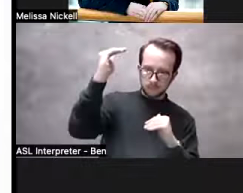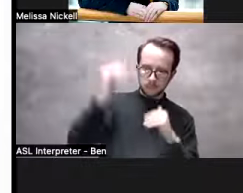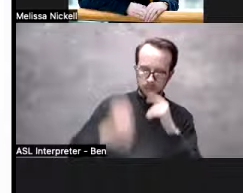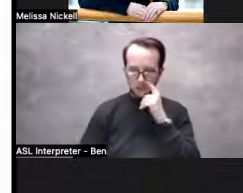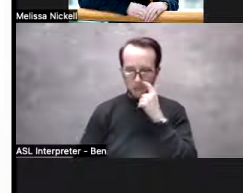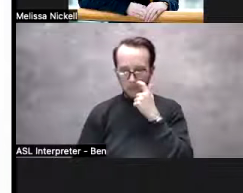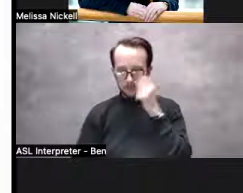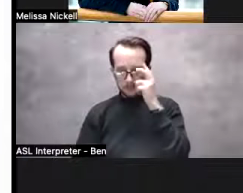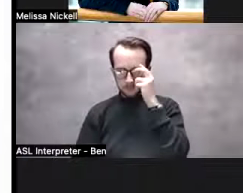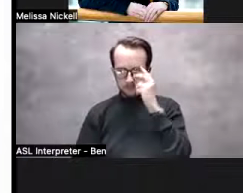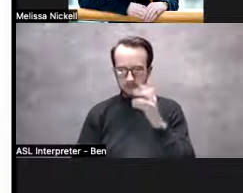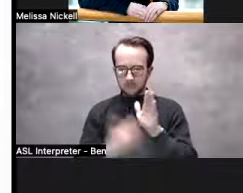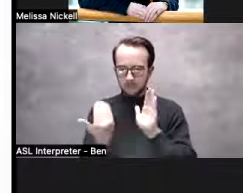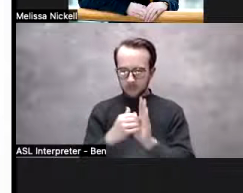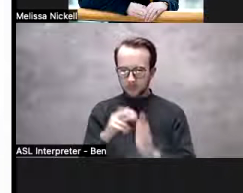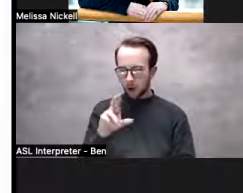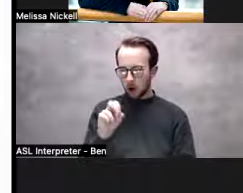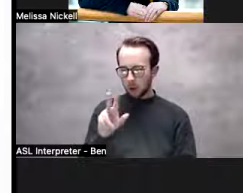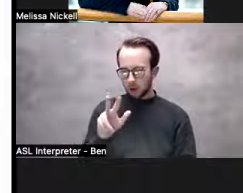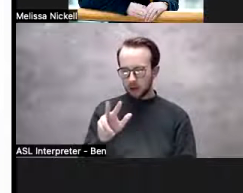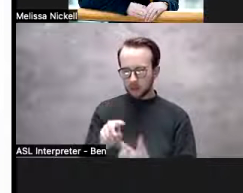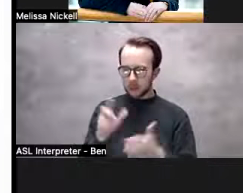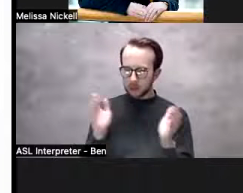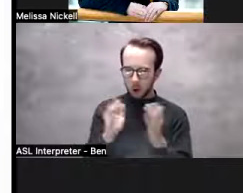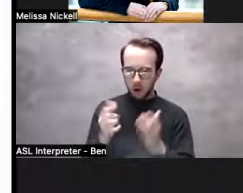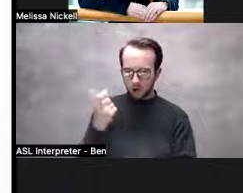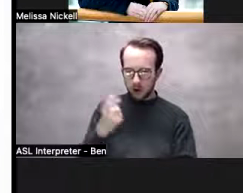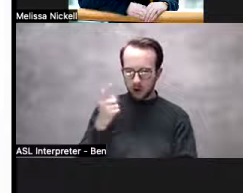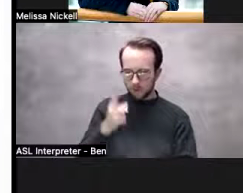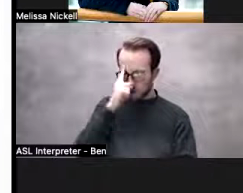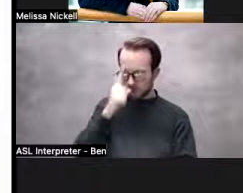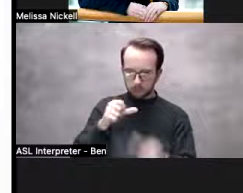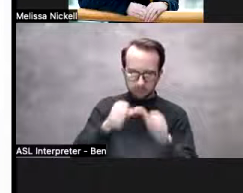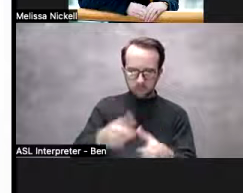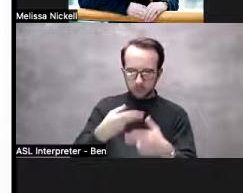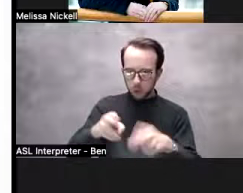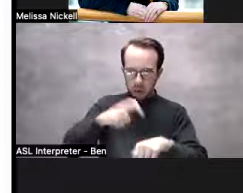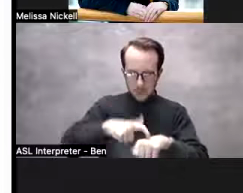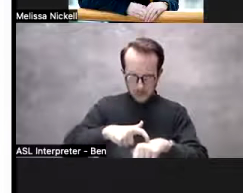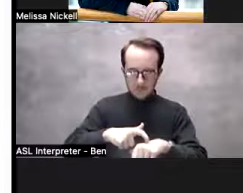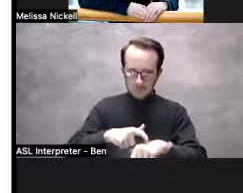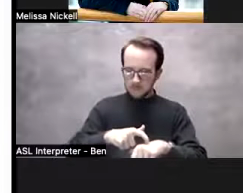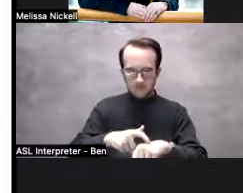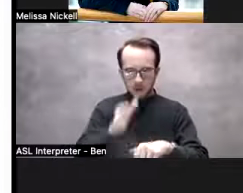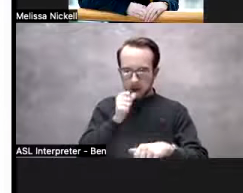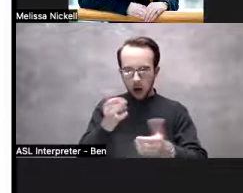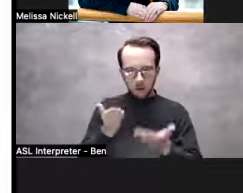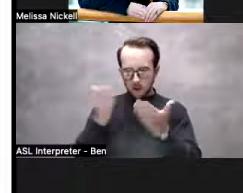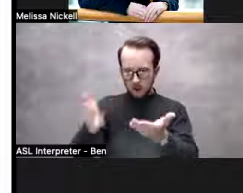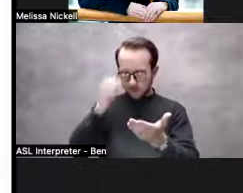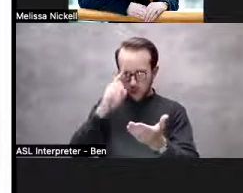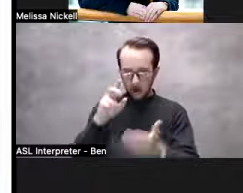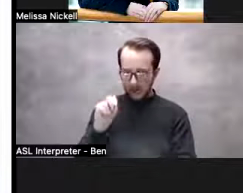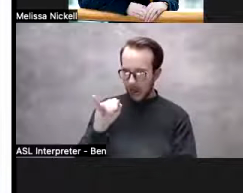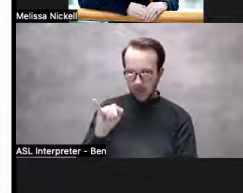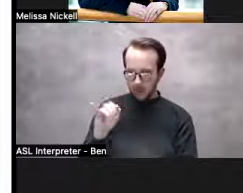the R03s, these are small grants for a small period of time. So they're not recommended for new investigators, but